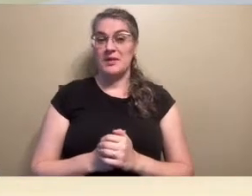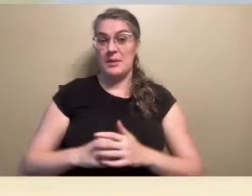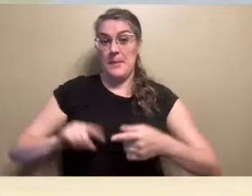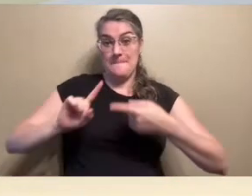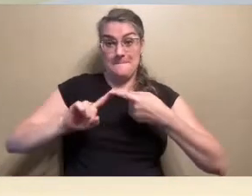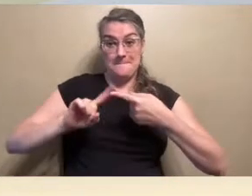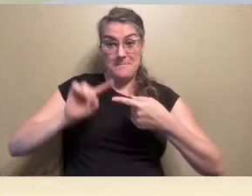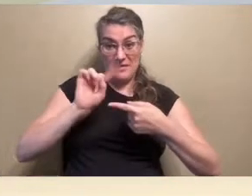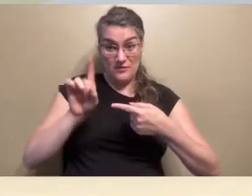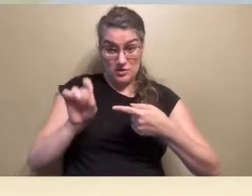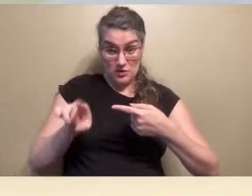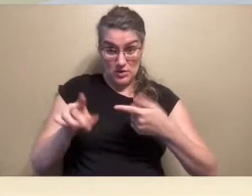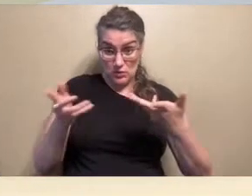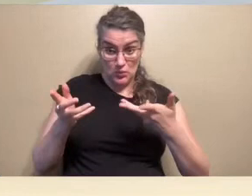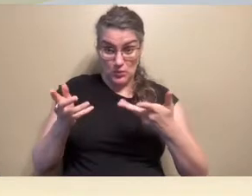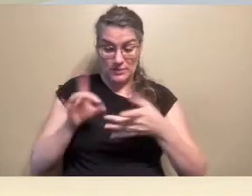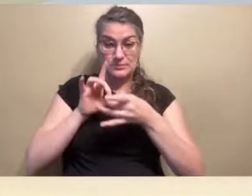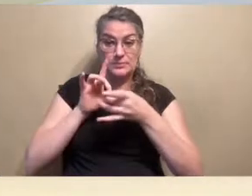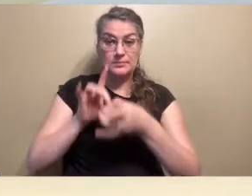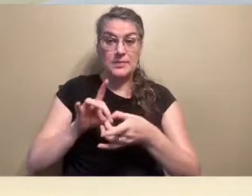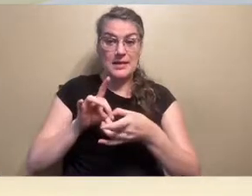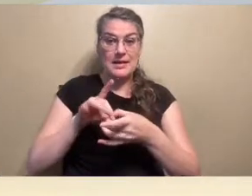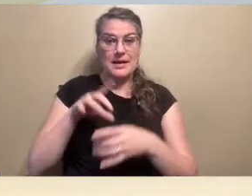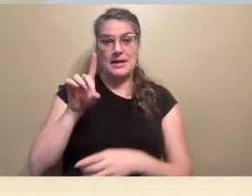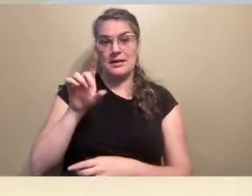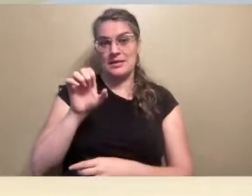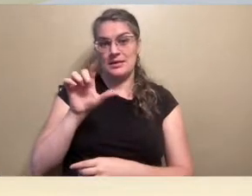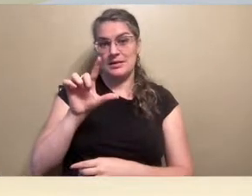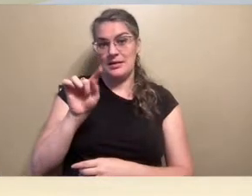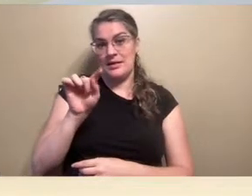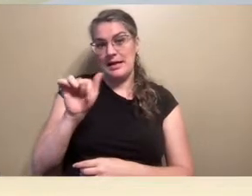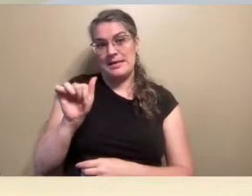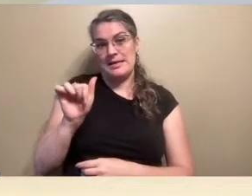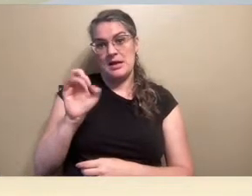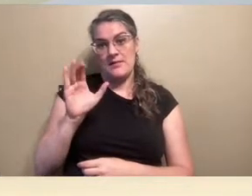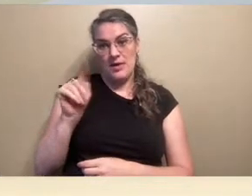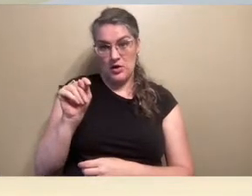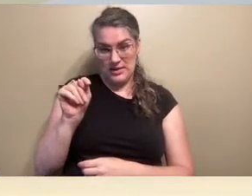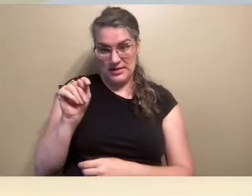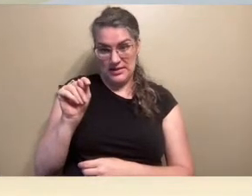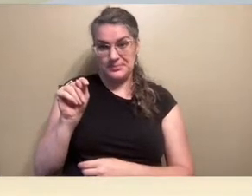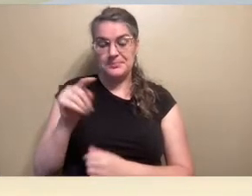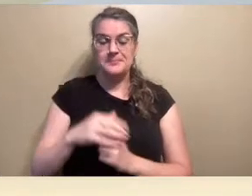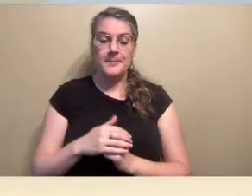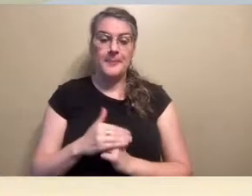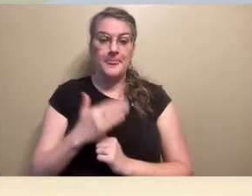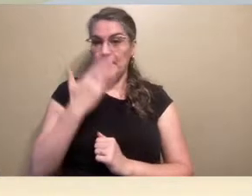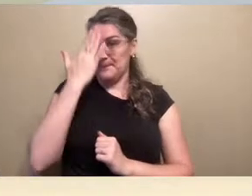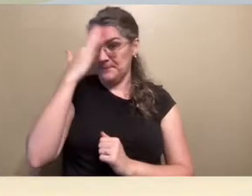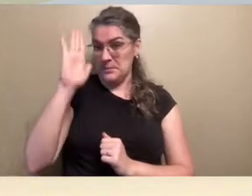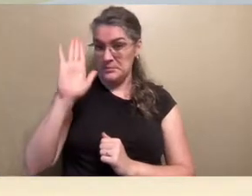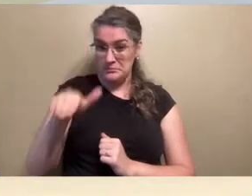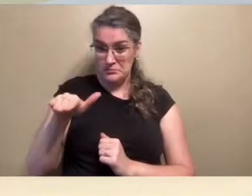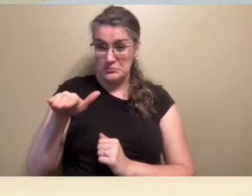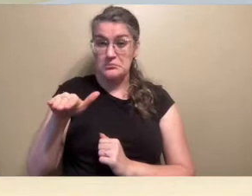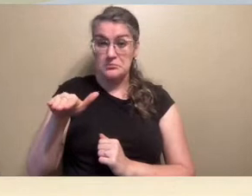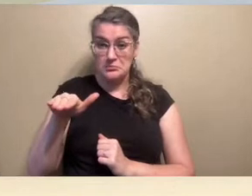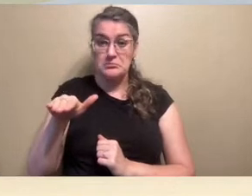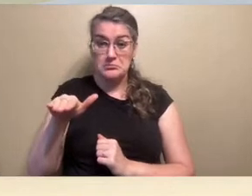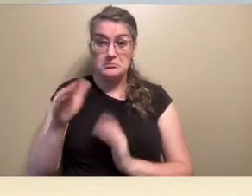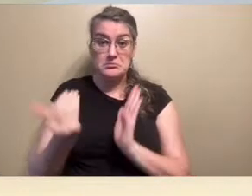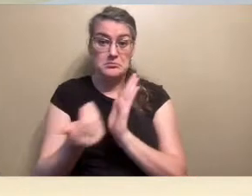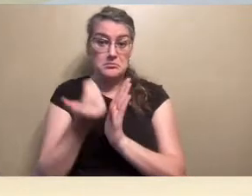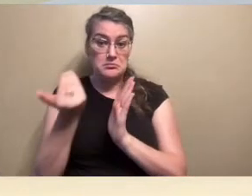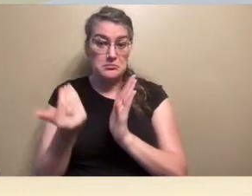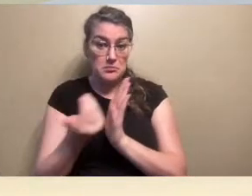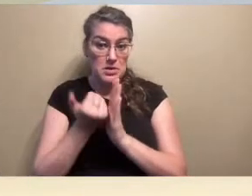question would be in regards to the Delta variant that you touched on. I know that there have been a number of news